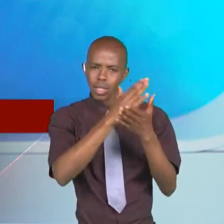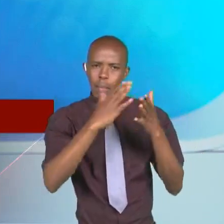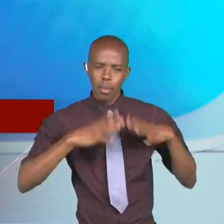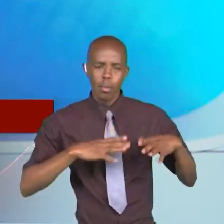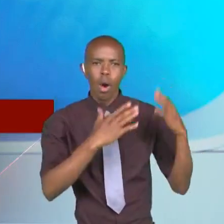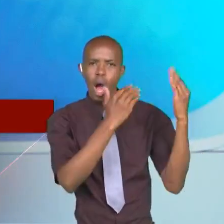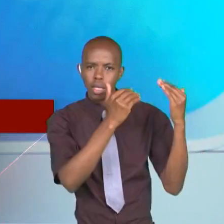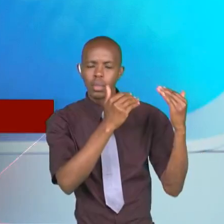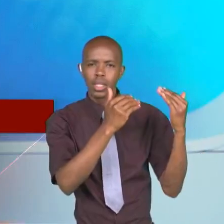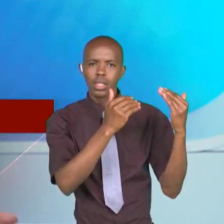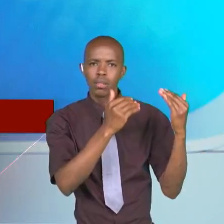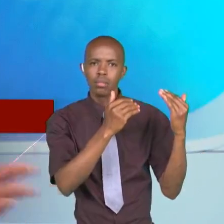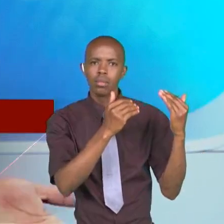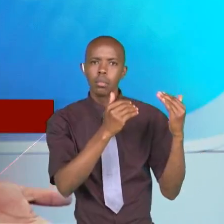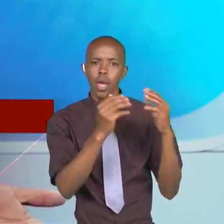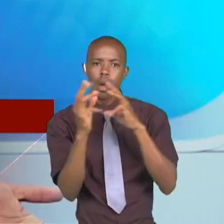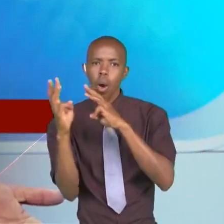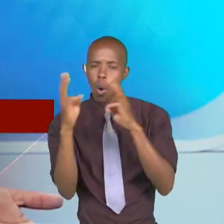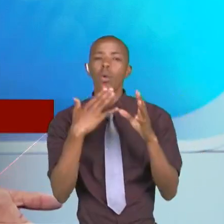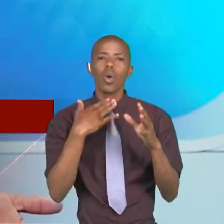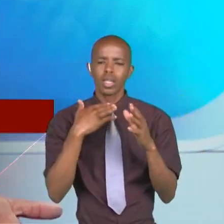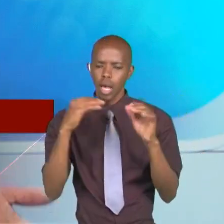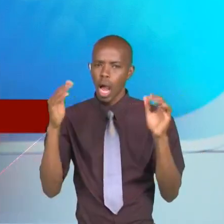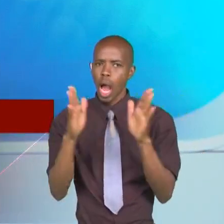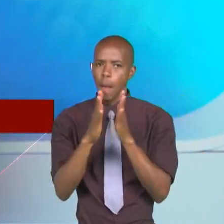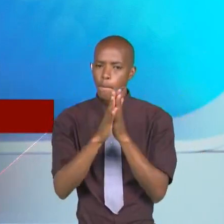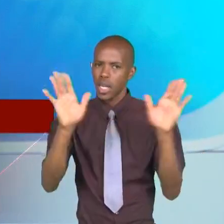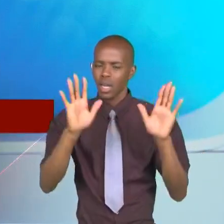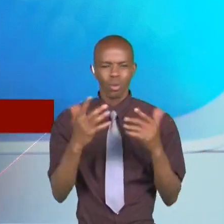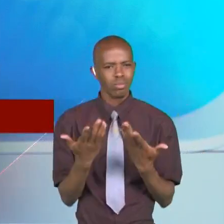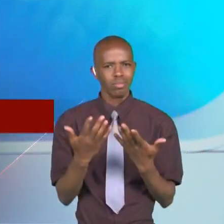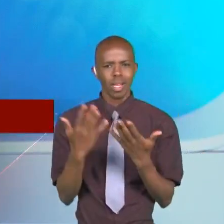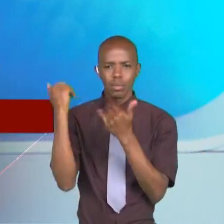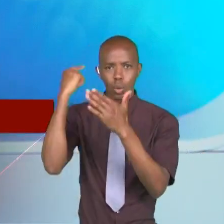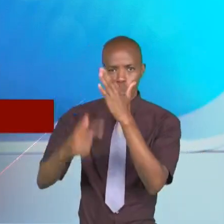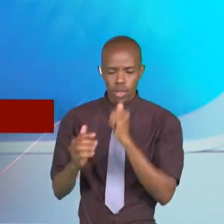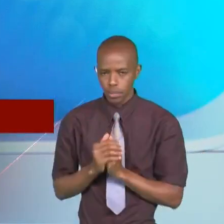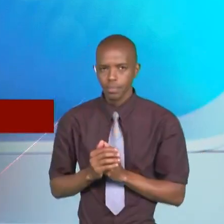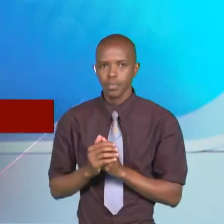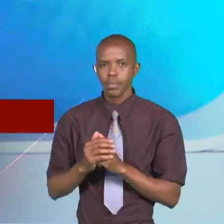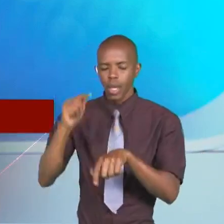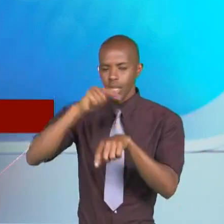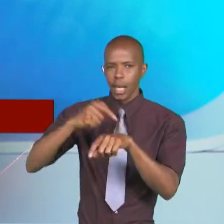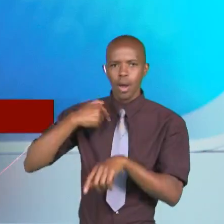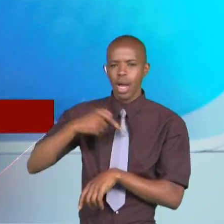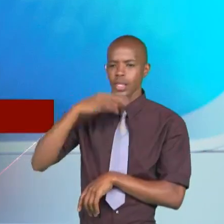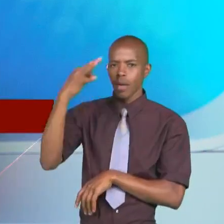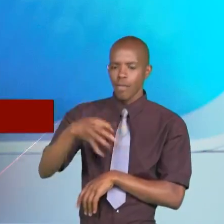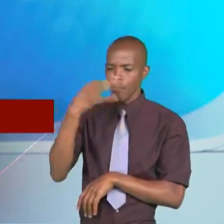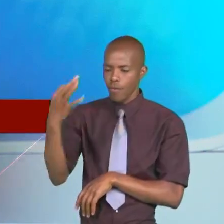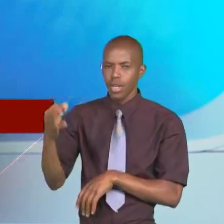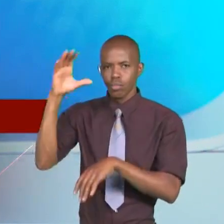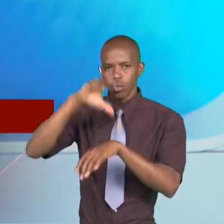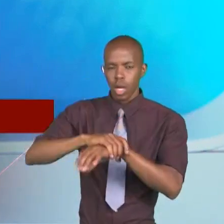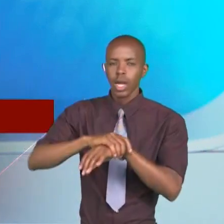vote for clowns and expect miracles, what exactly are we expecting, you know? But then again, even when we fail to get the result of the